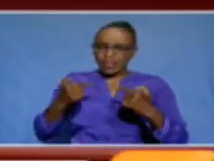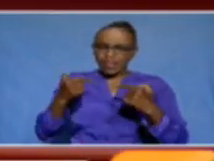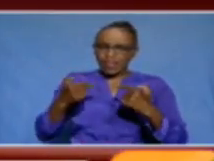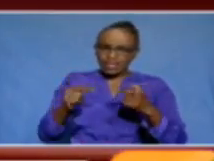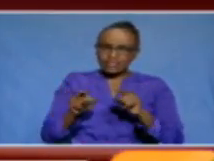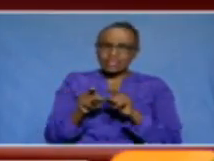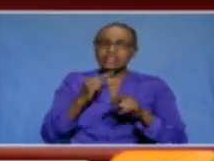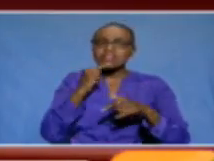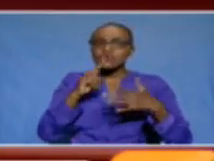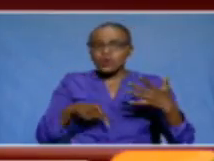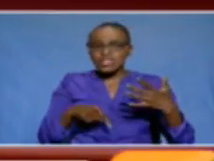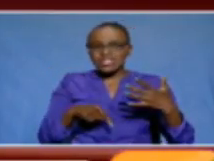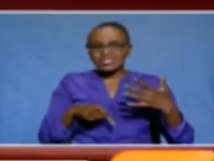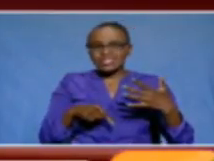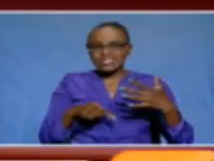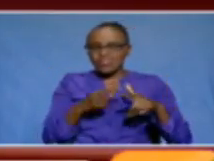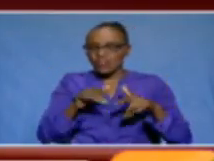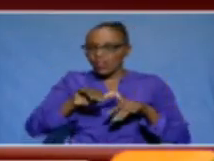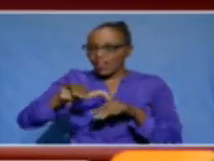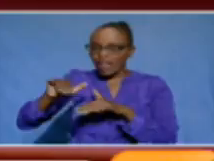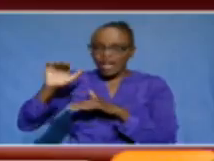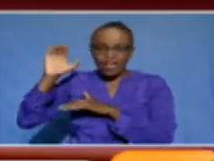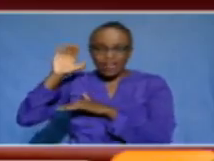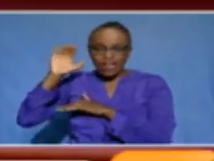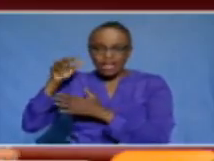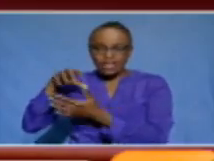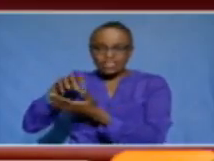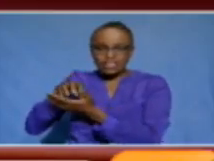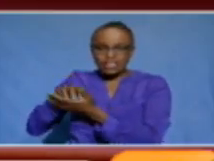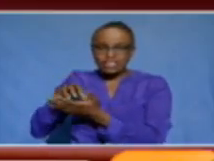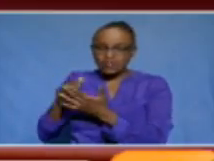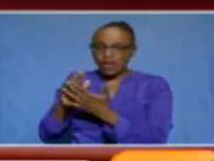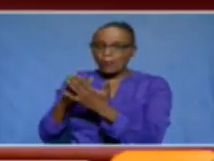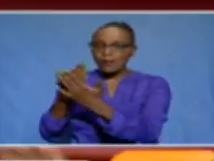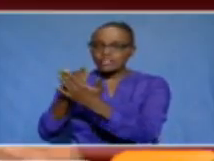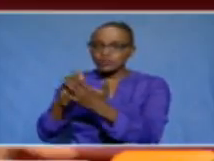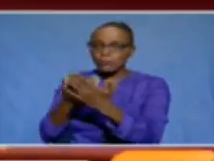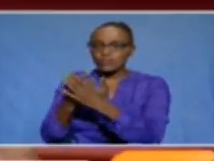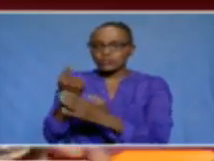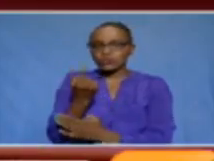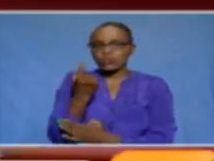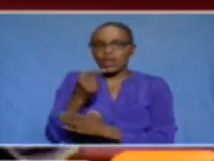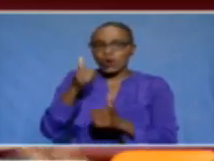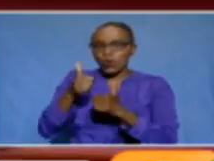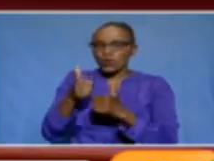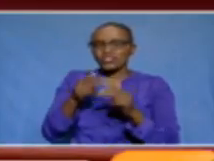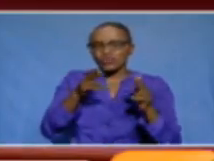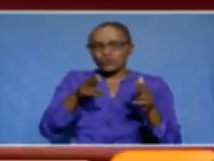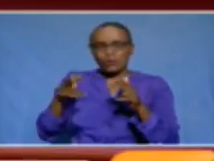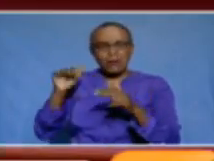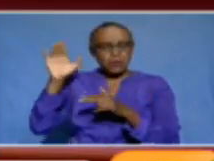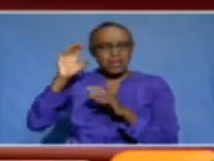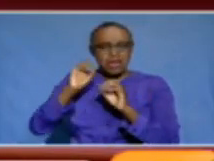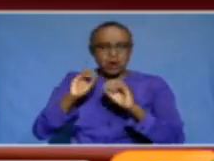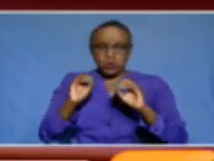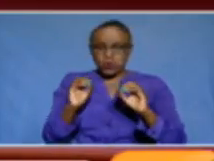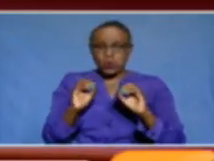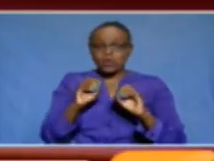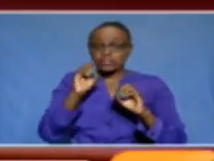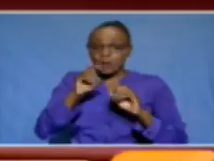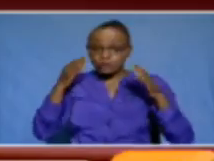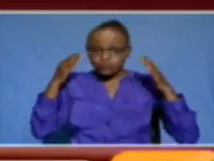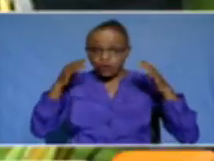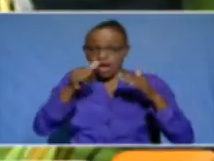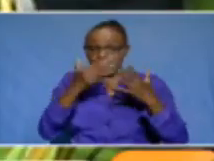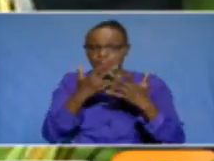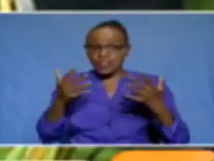said, we are now sidetracked hearing cases, petitions, which ordinarily we should not be hearing. We should be concentrating